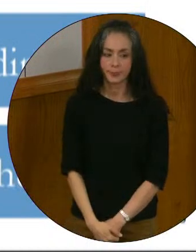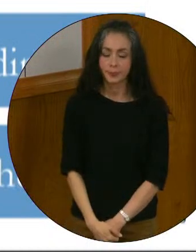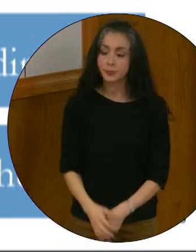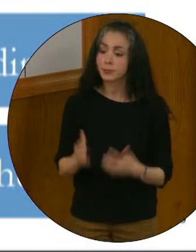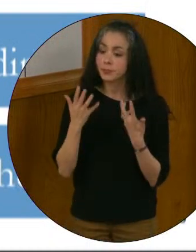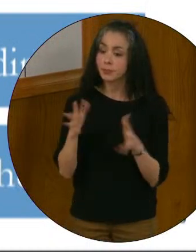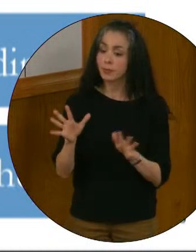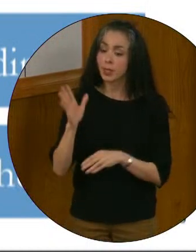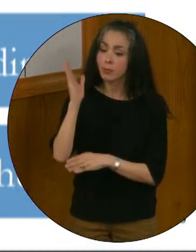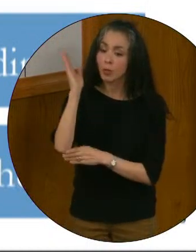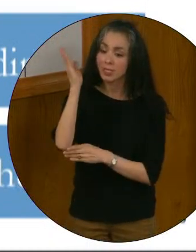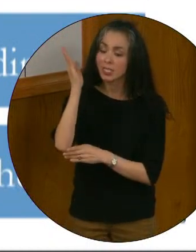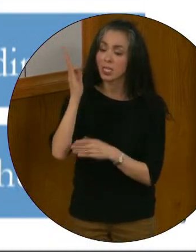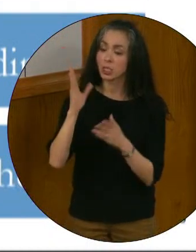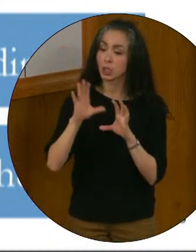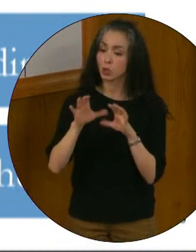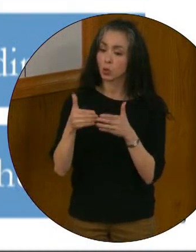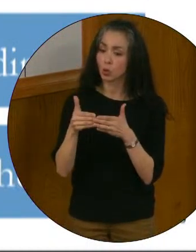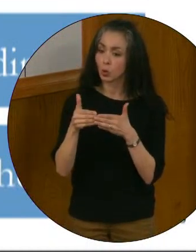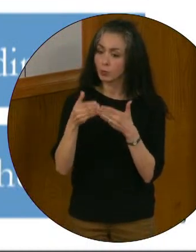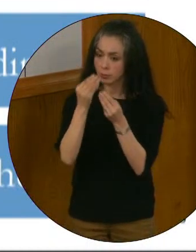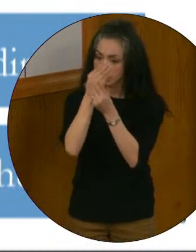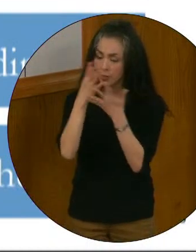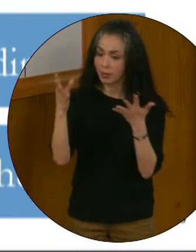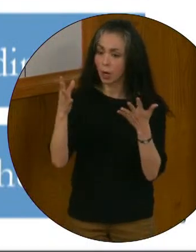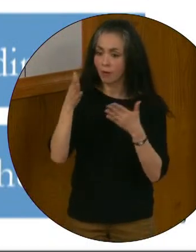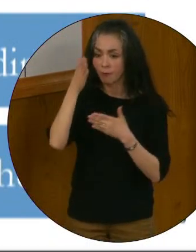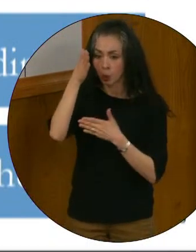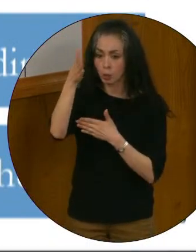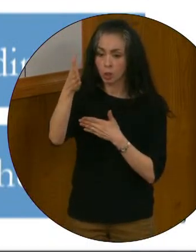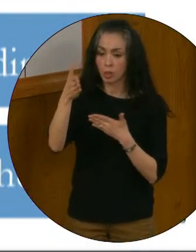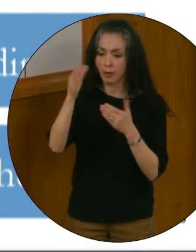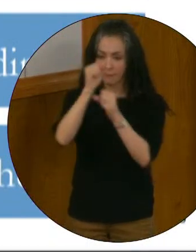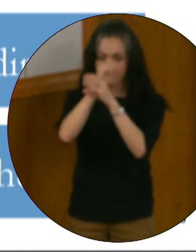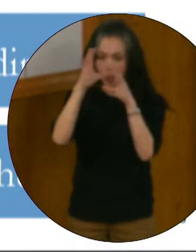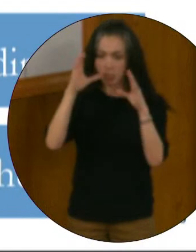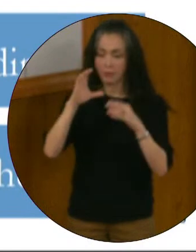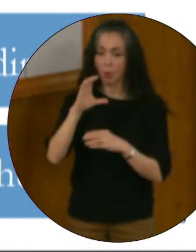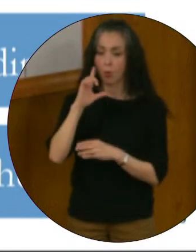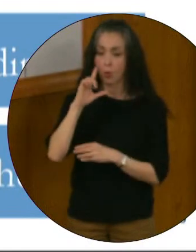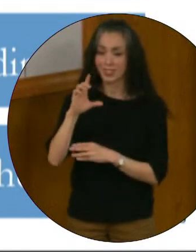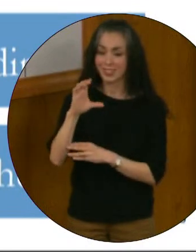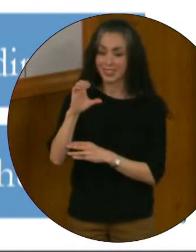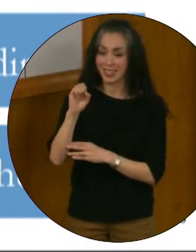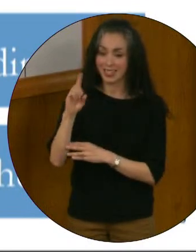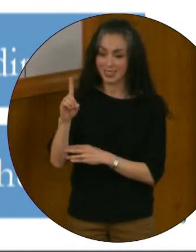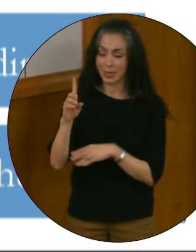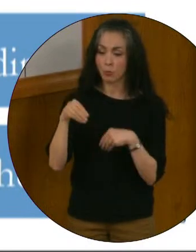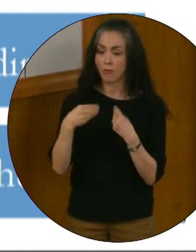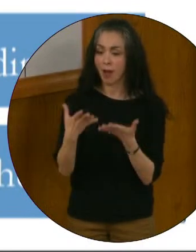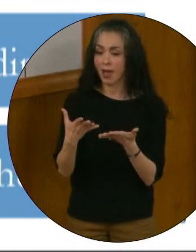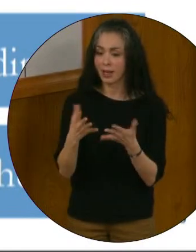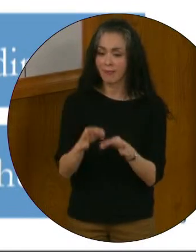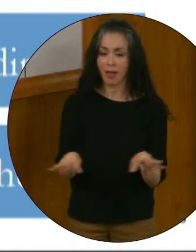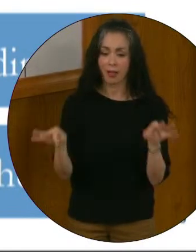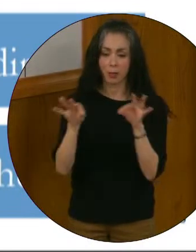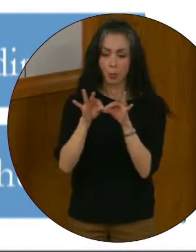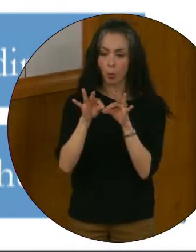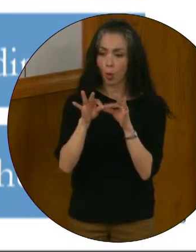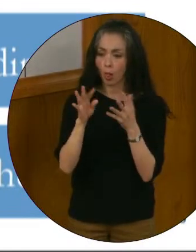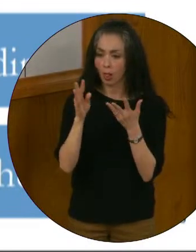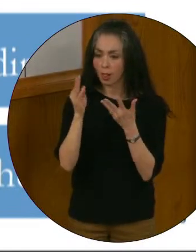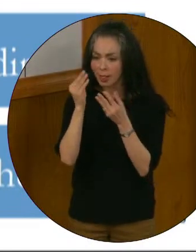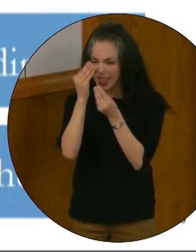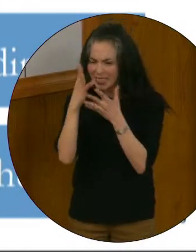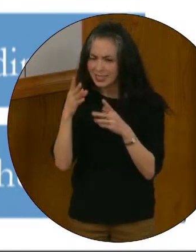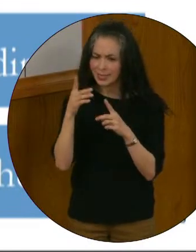After the presentation, groups shared their future vision for CCSD and provided such valuable insight into